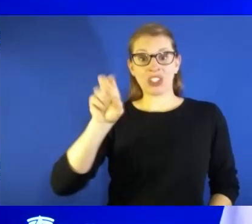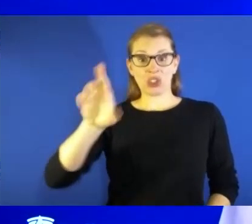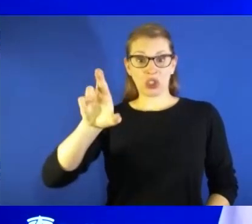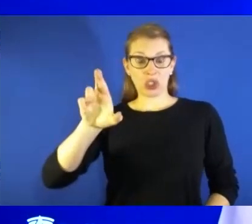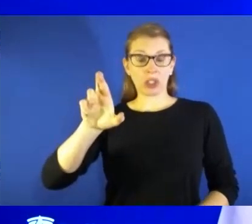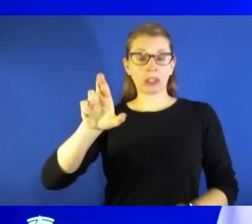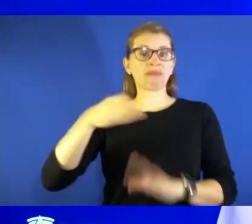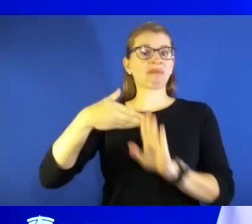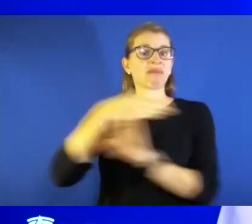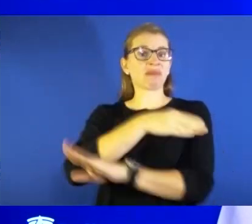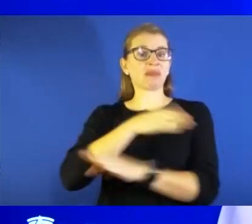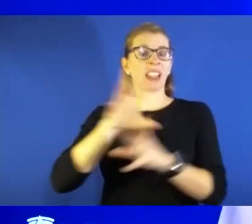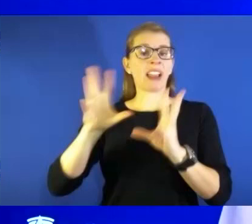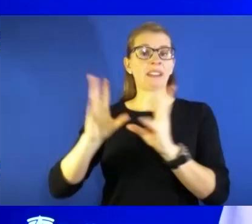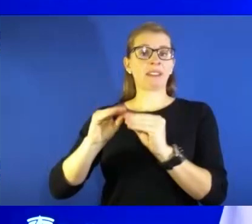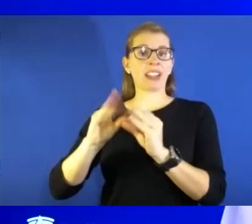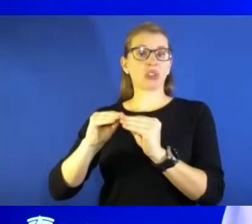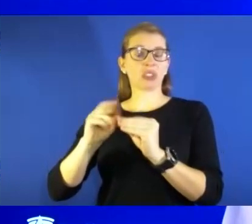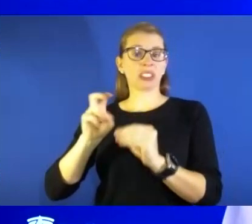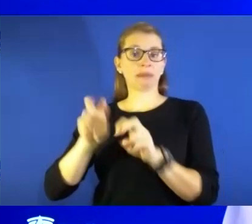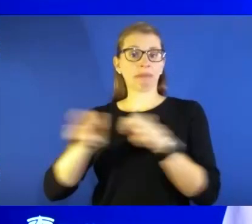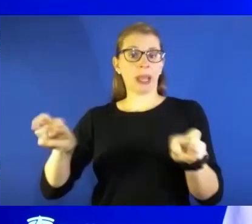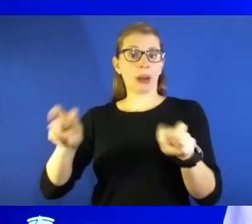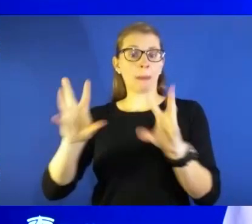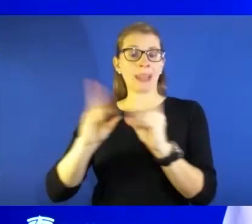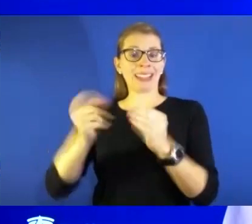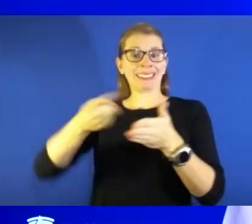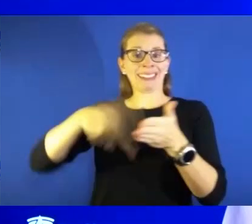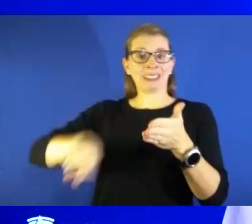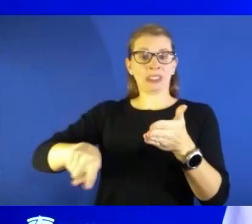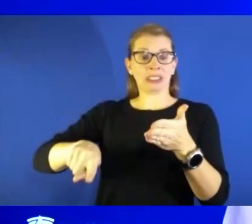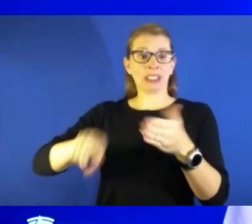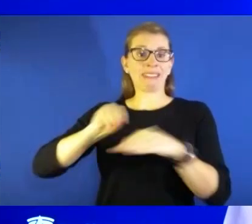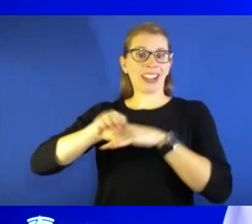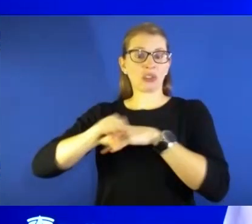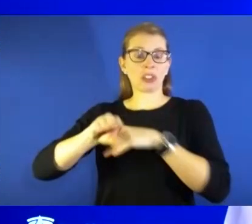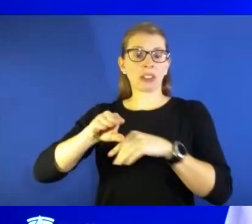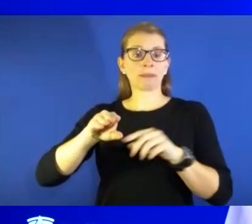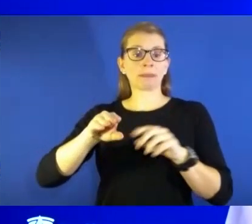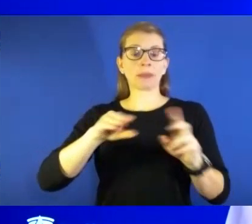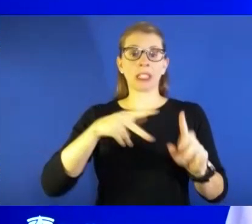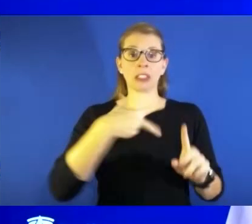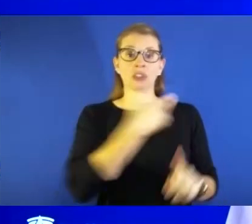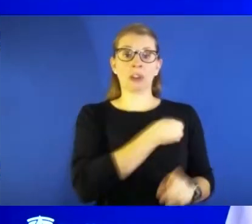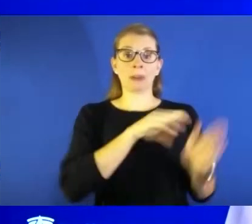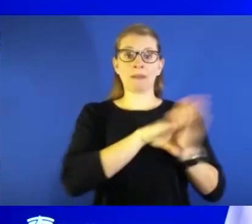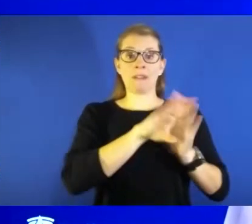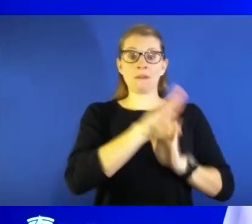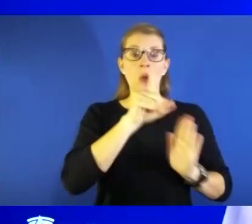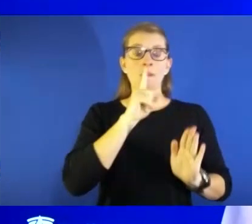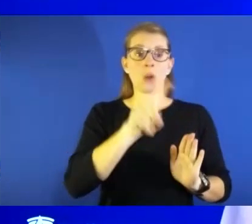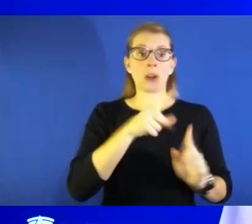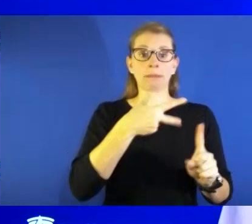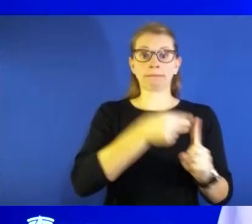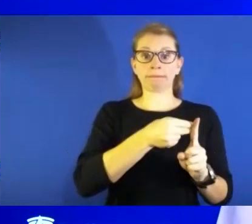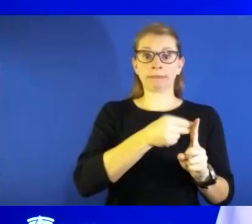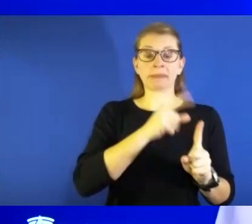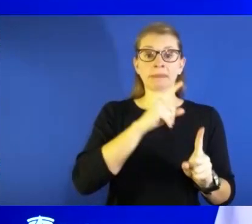advisory panel meeting later on next week, saying that its shot developed for kids ages 5 to 11 was